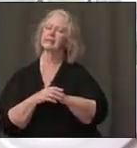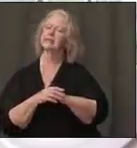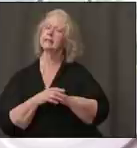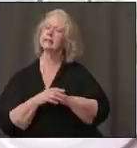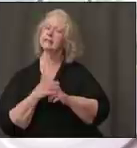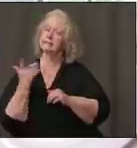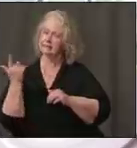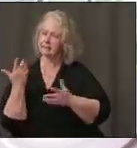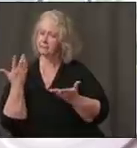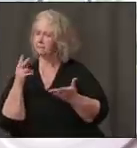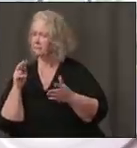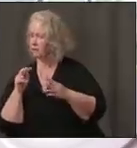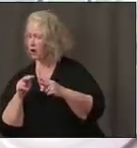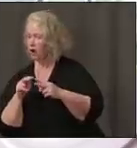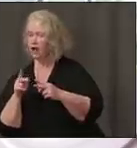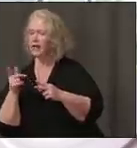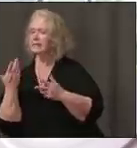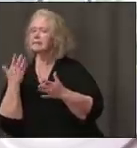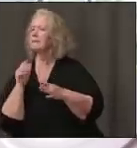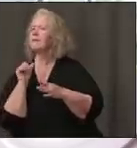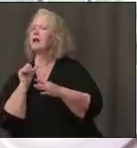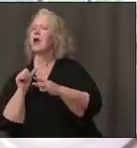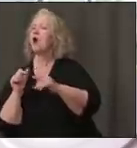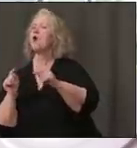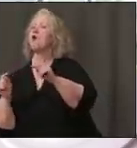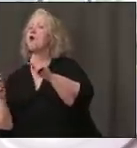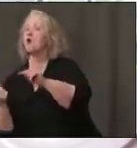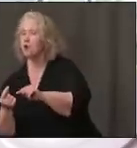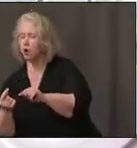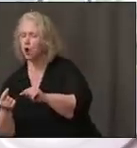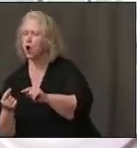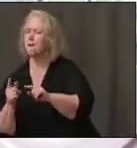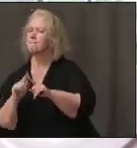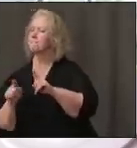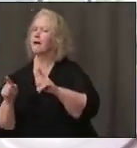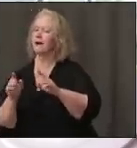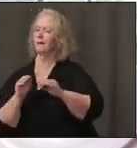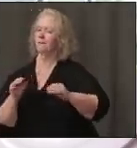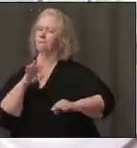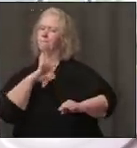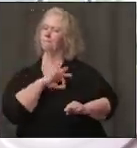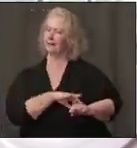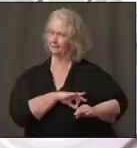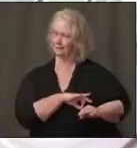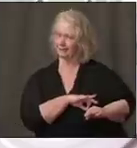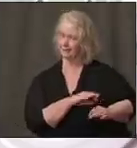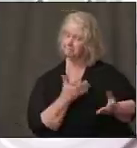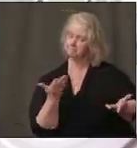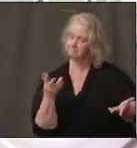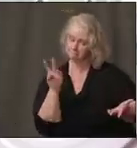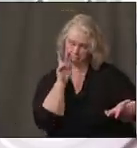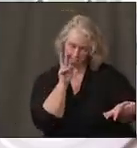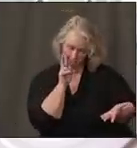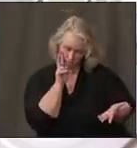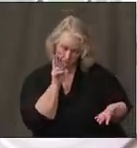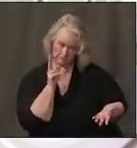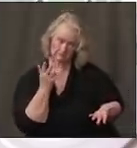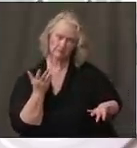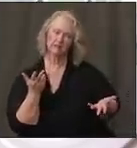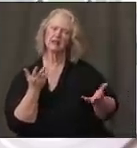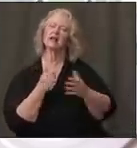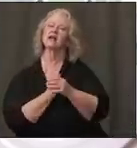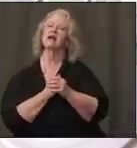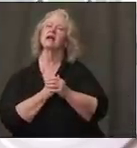but we don't know if it was delivering benefit. They didn't allow the patients to cross over, so the signal, evidently, we can infer wasn't